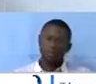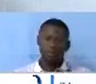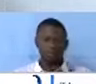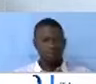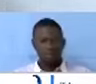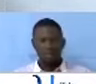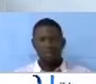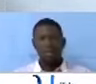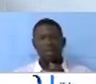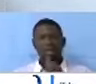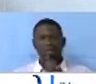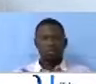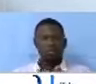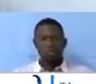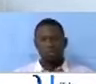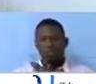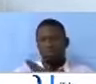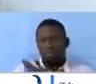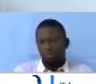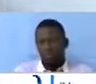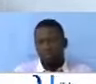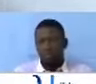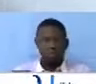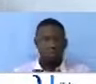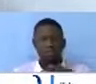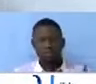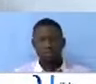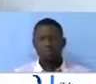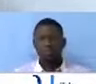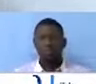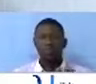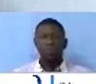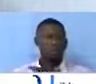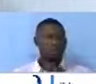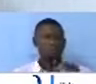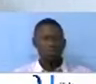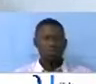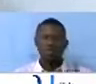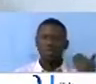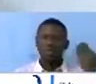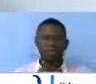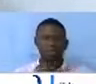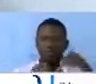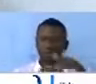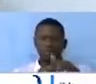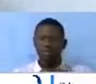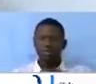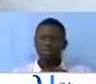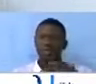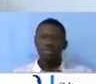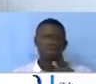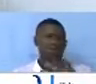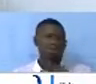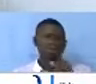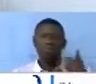Because these people are never involved in this. These are civilians. And there